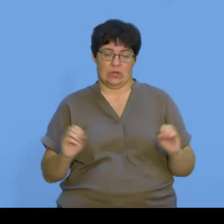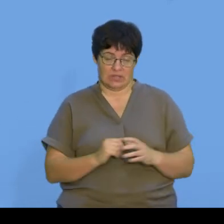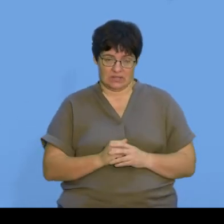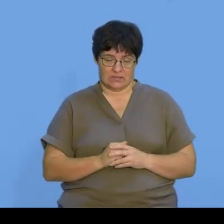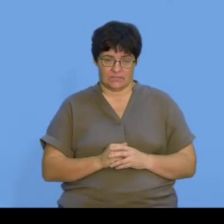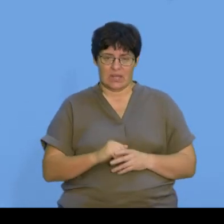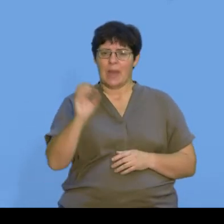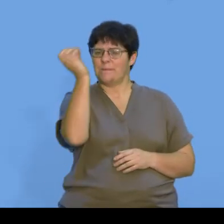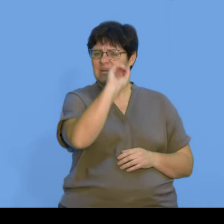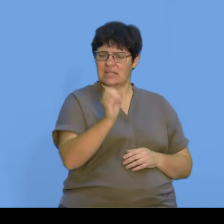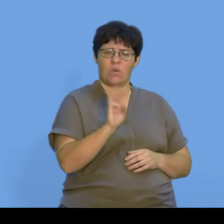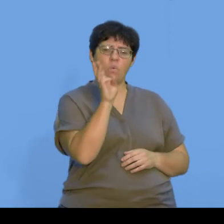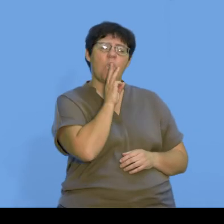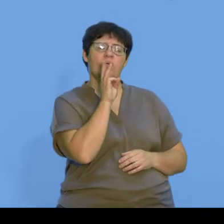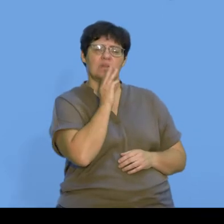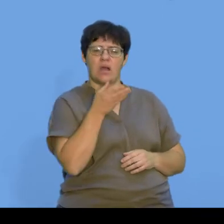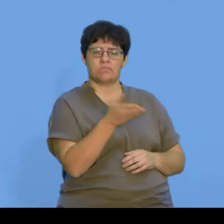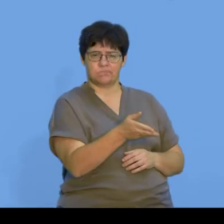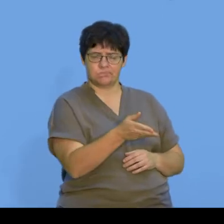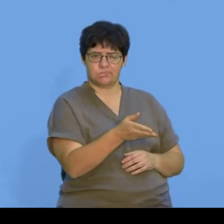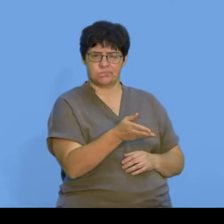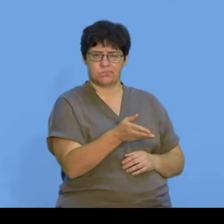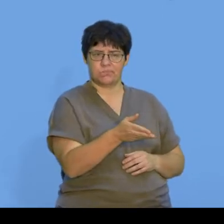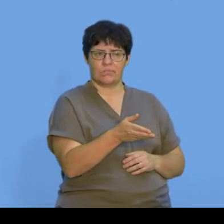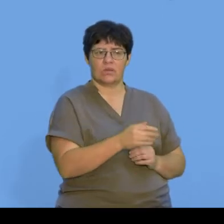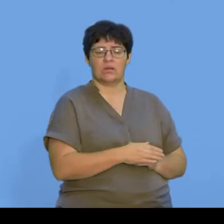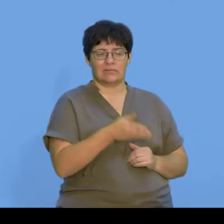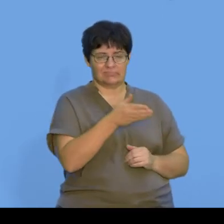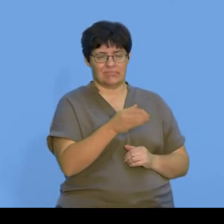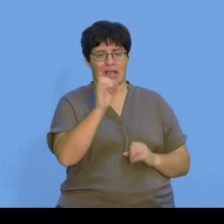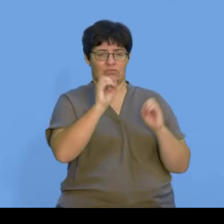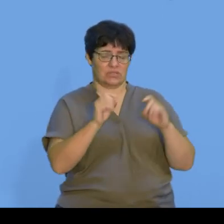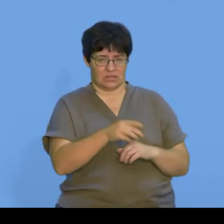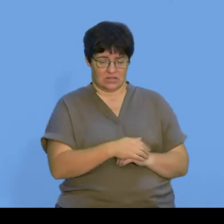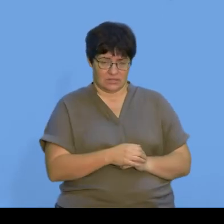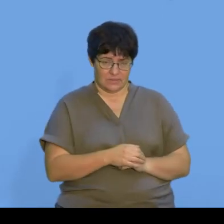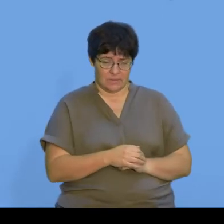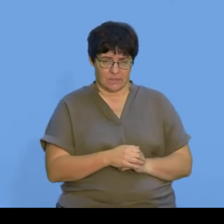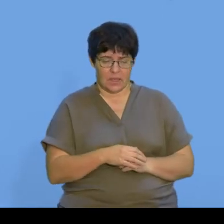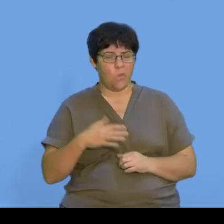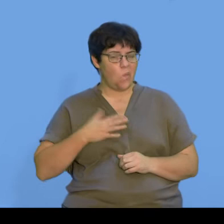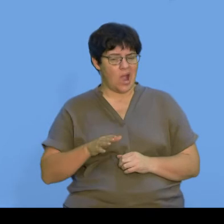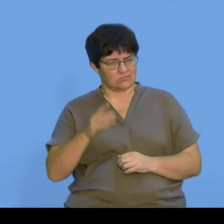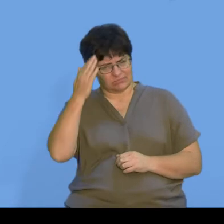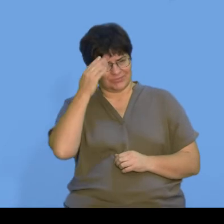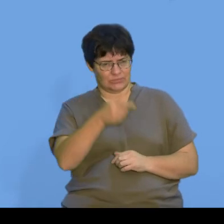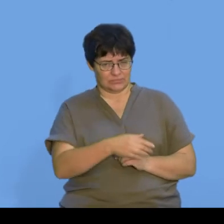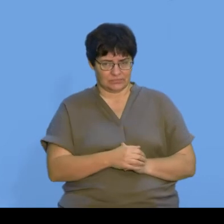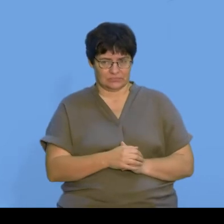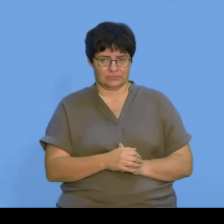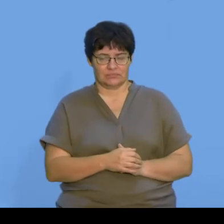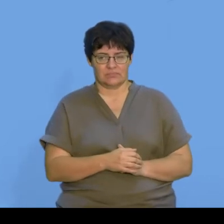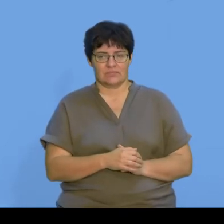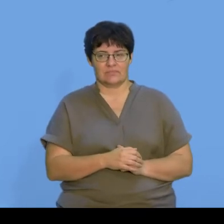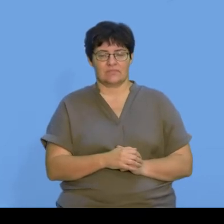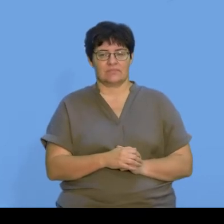okay? So what is the percentage of water in copper 2 sulfate crystals? Okay, that's what we want